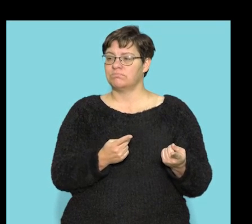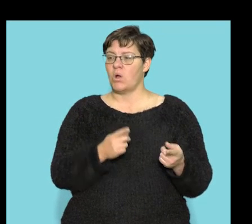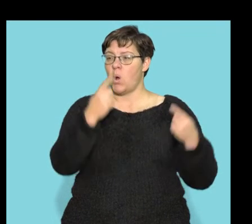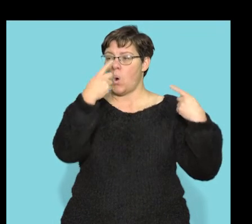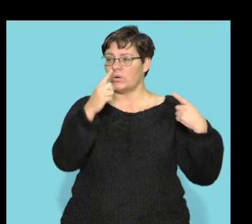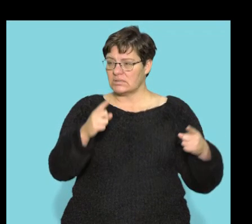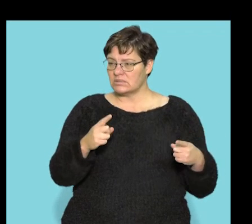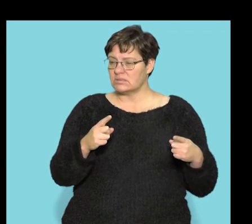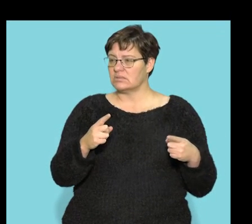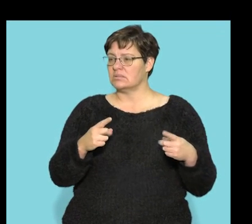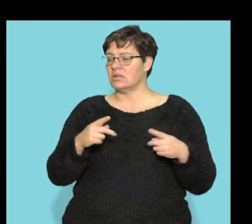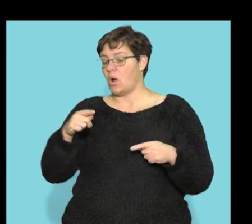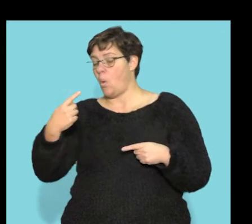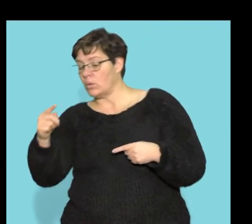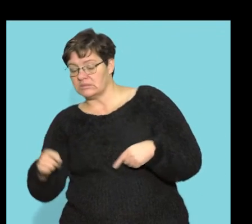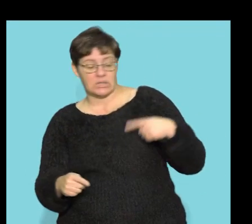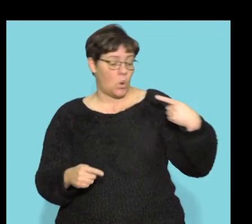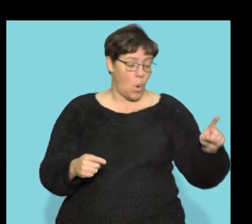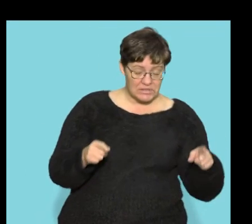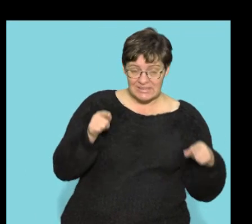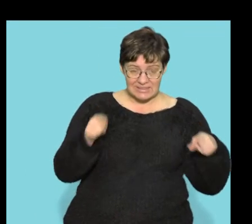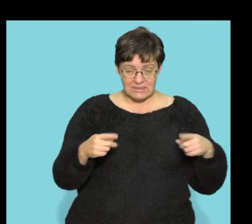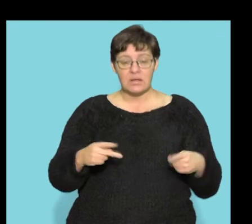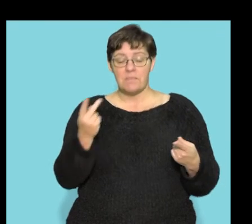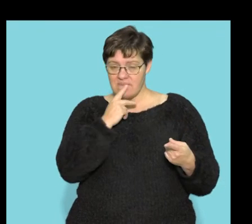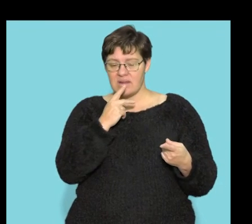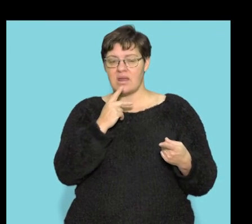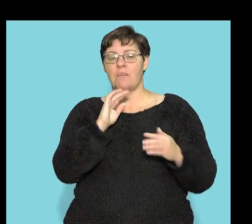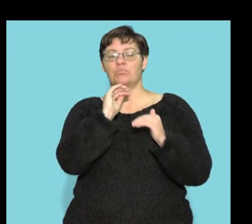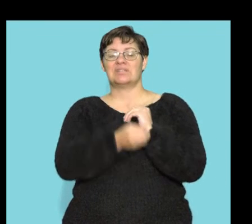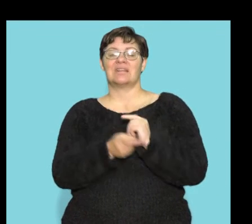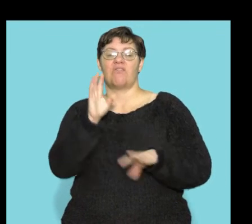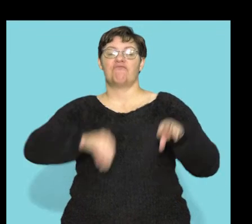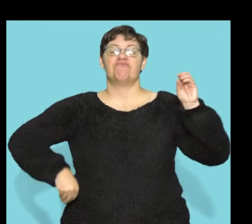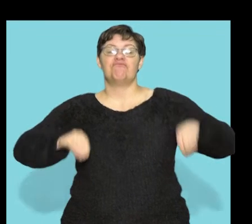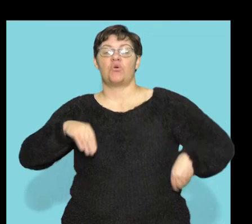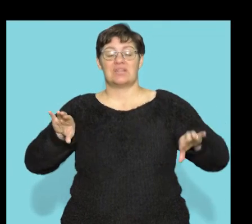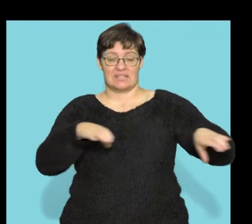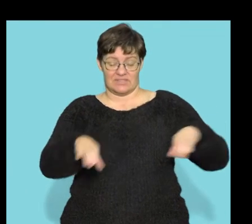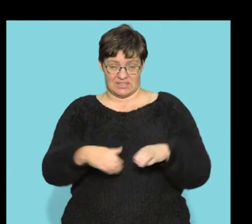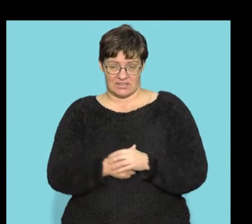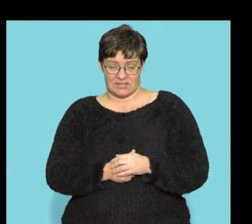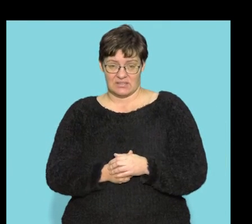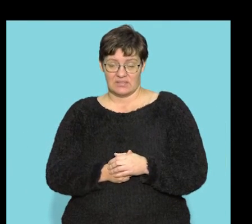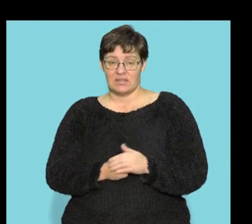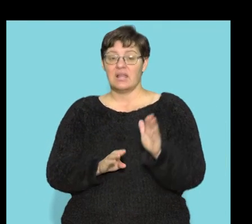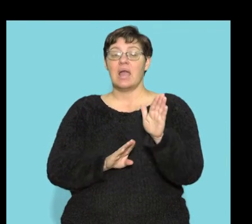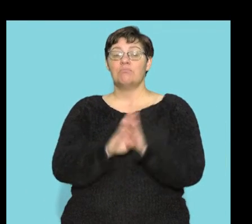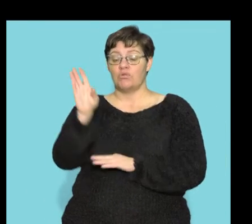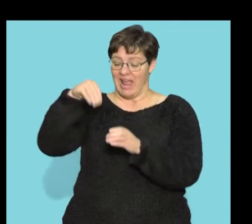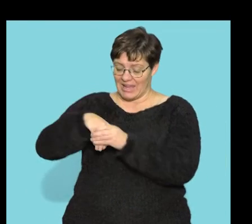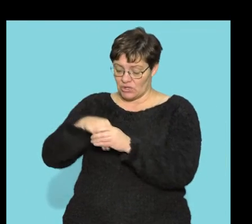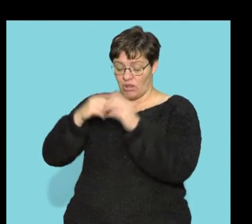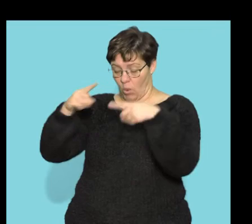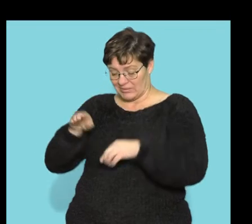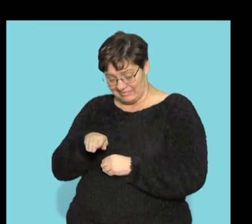or the partners or the owner that the investment is protected against any fraudulent activities, improve the internal